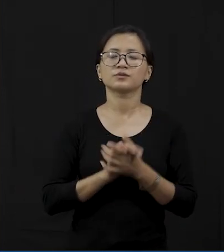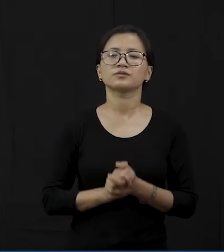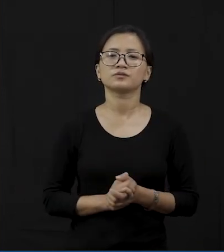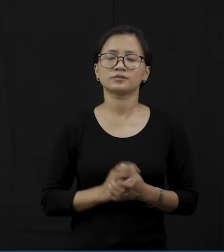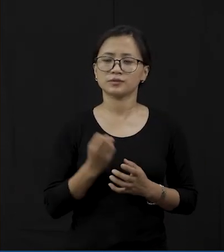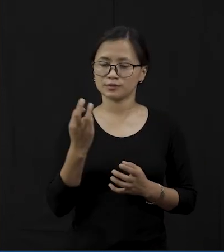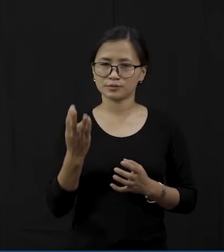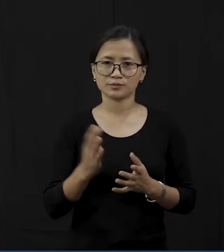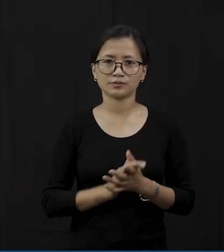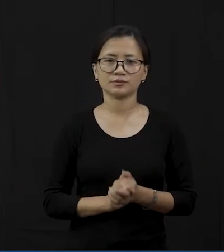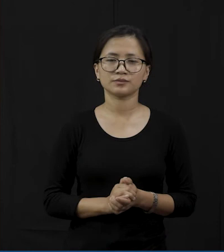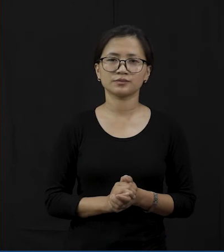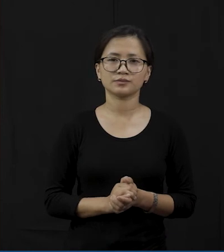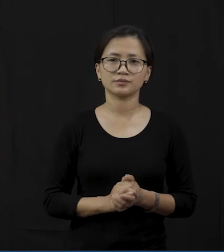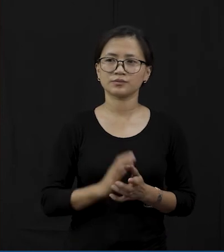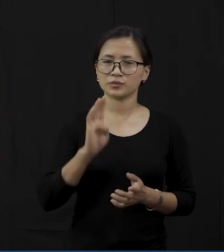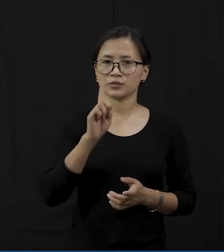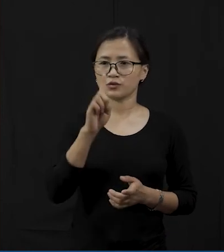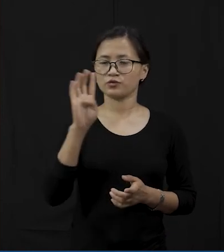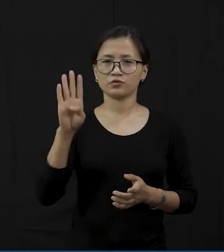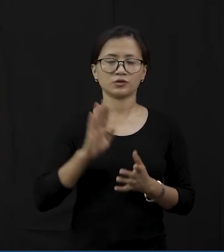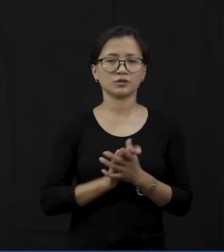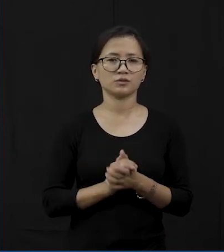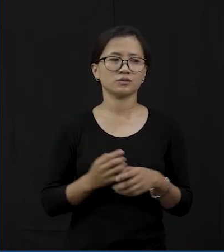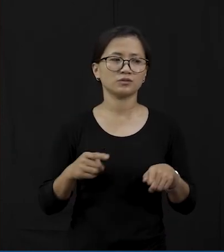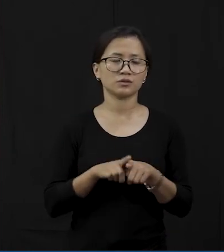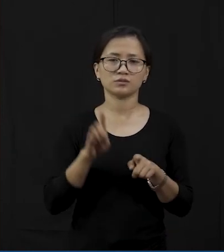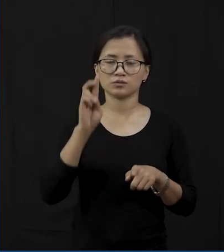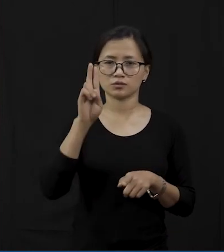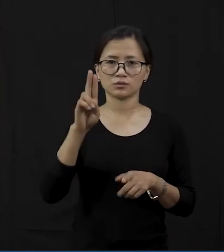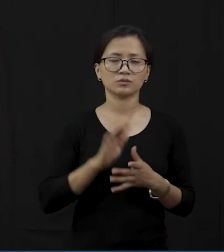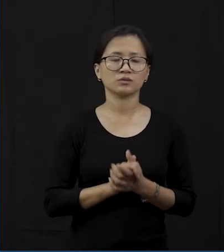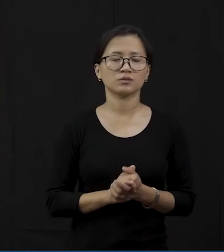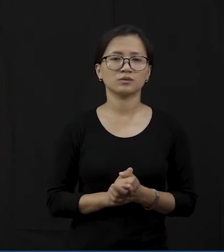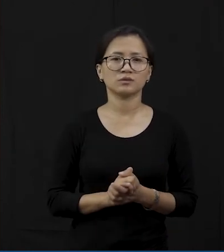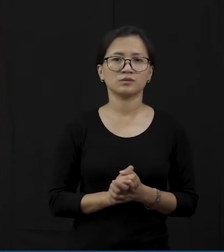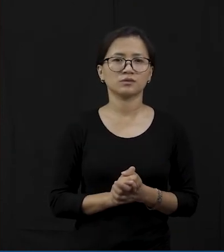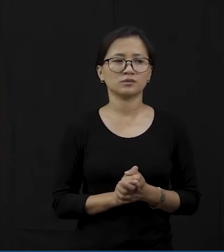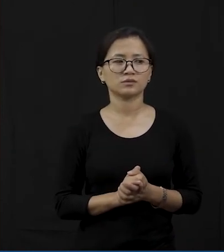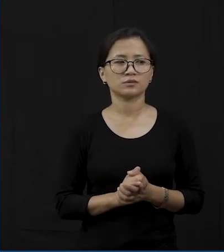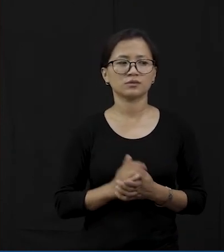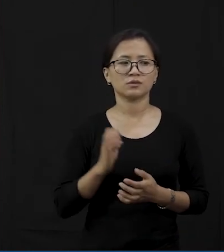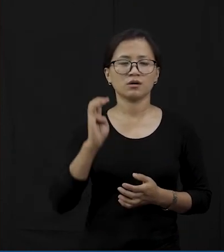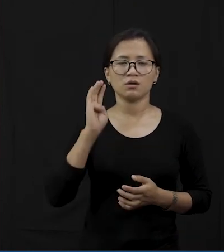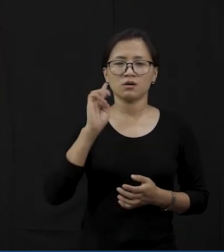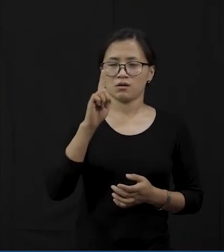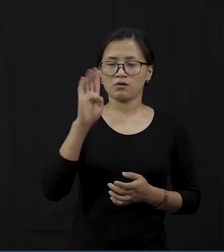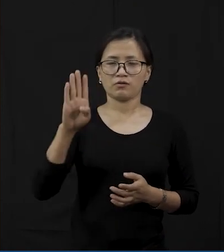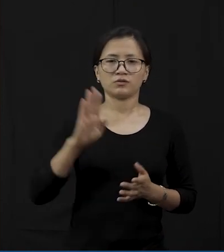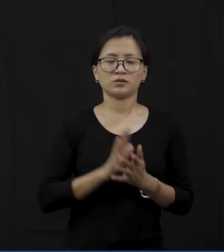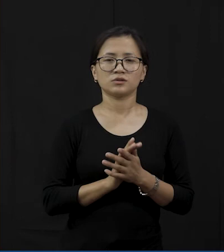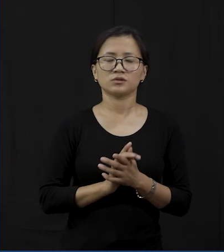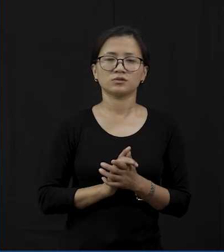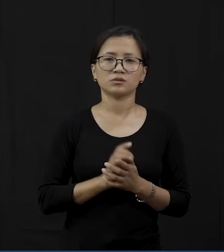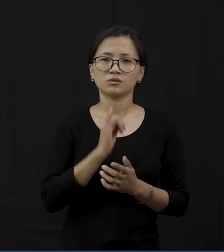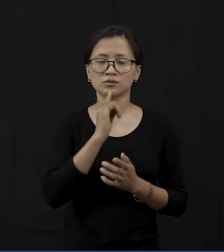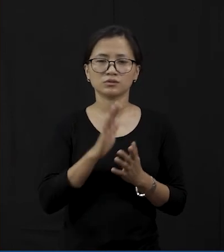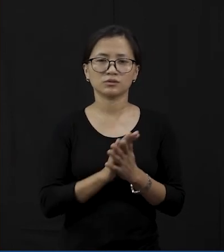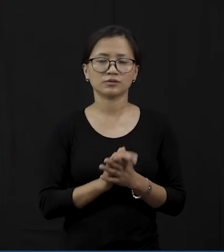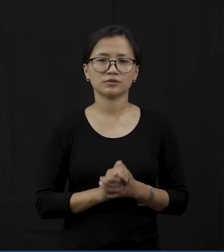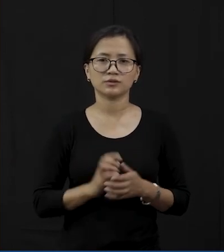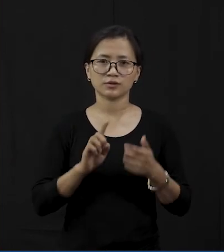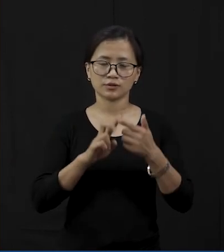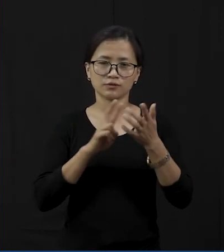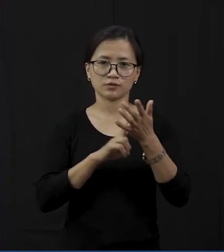even numbers. Here I took 14 and 2. Okay, so 14 is also an even number, 2 is also